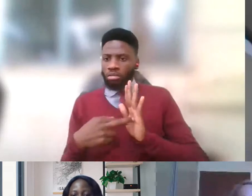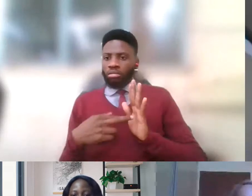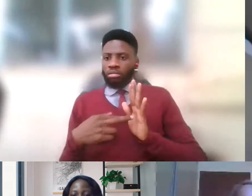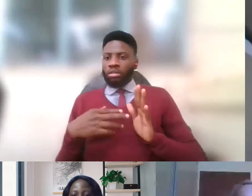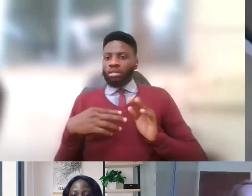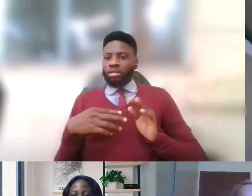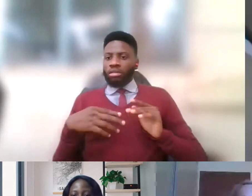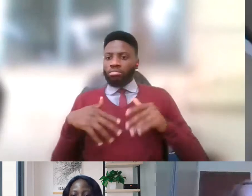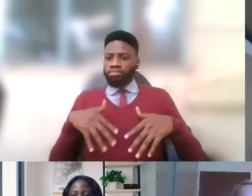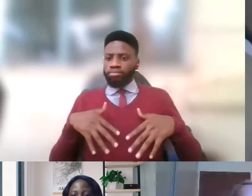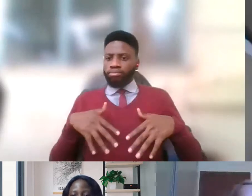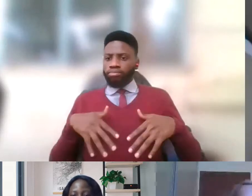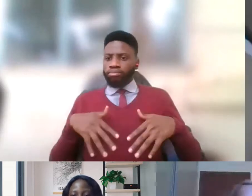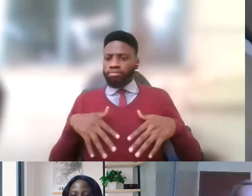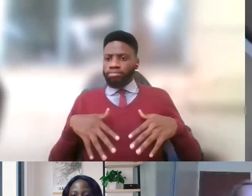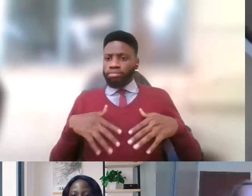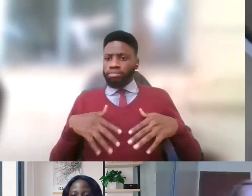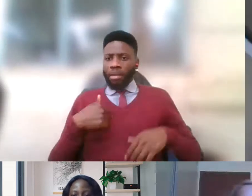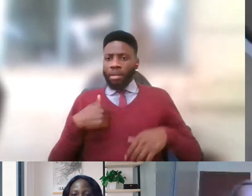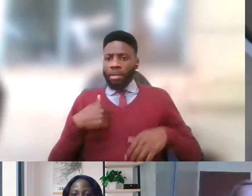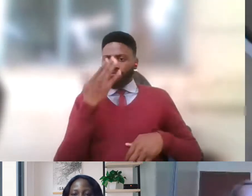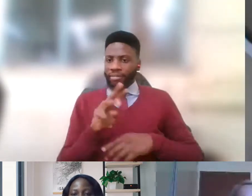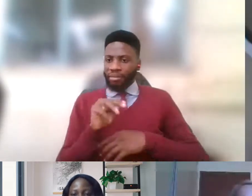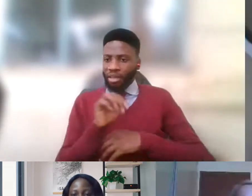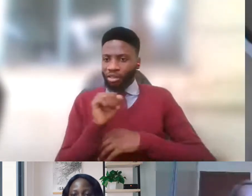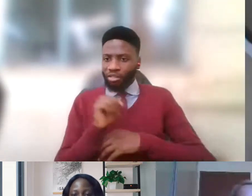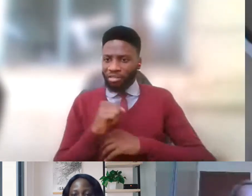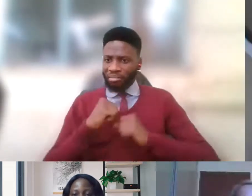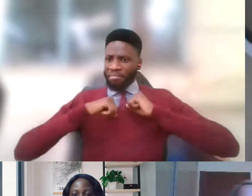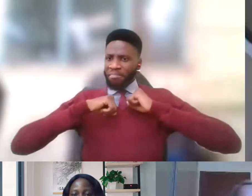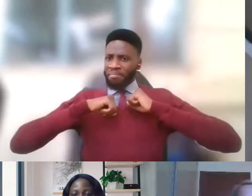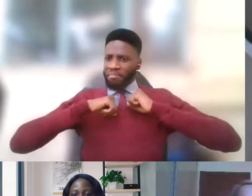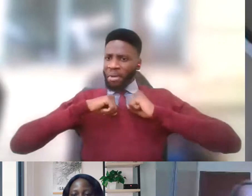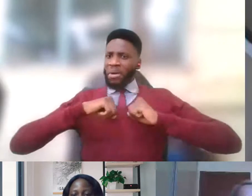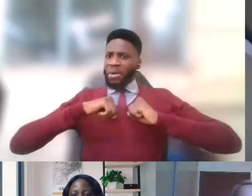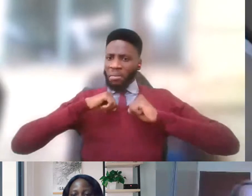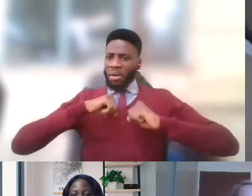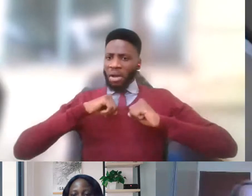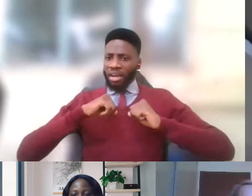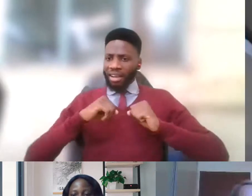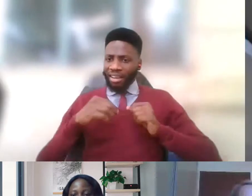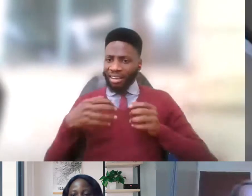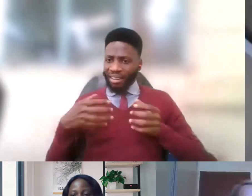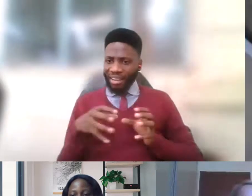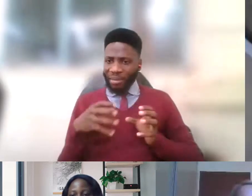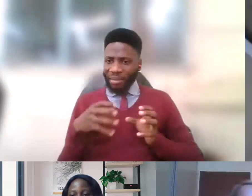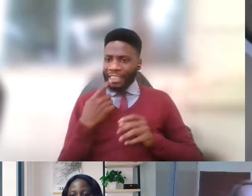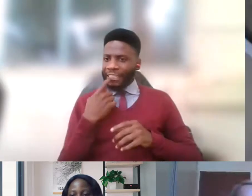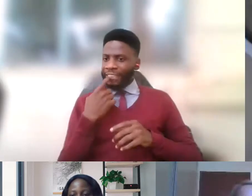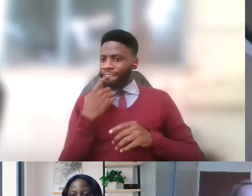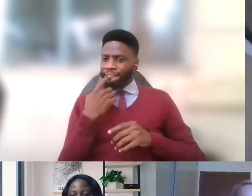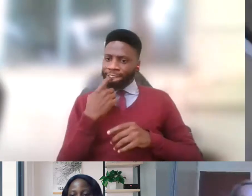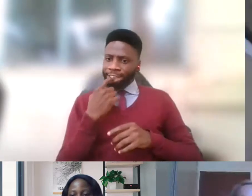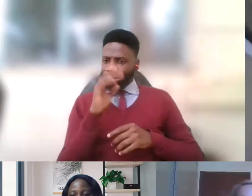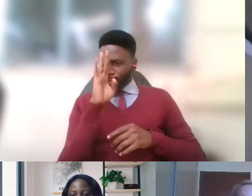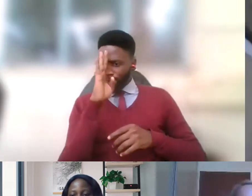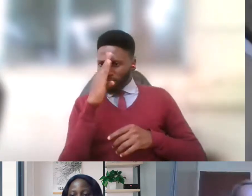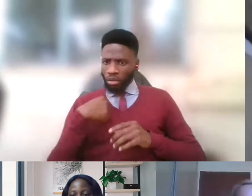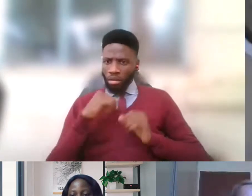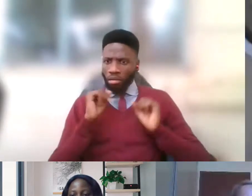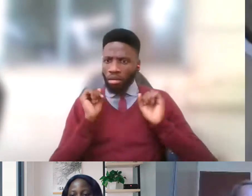DDoS attack on the map. Because I realized that some of these projects that I was going to build was going to be very important for